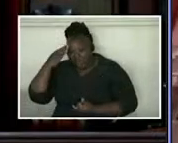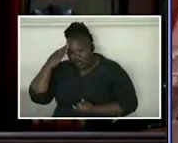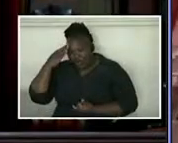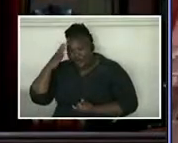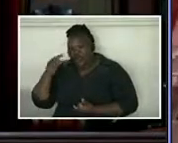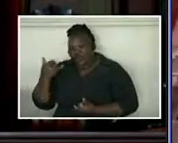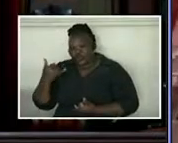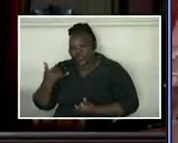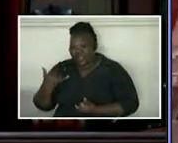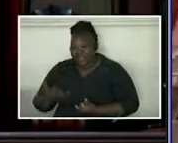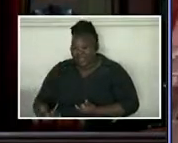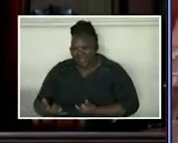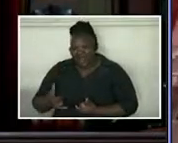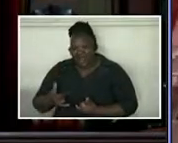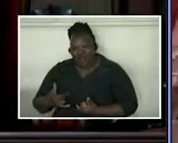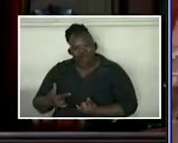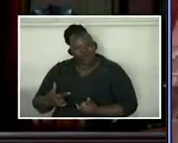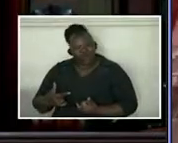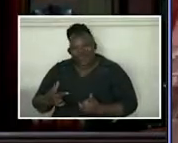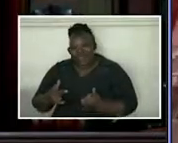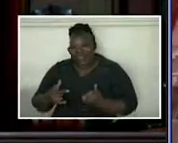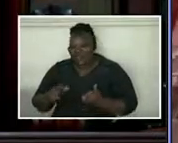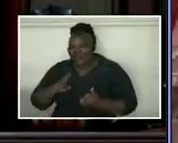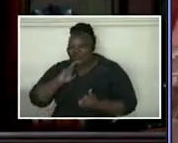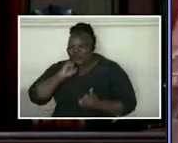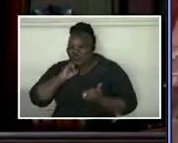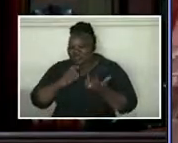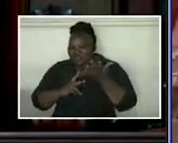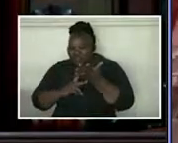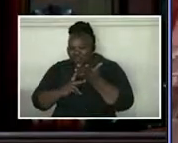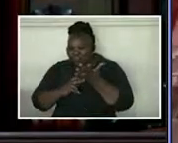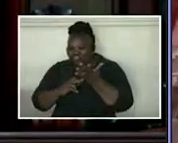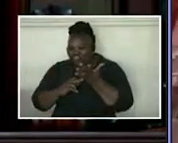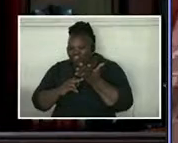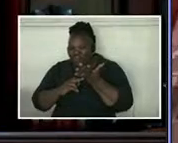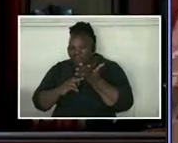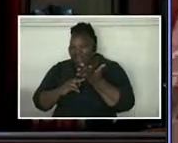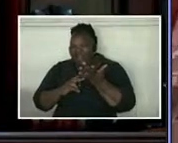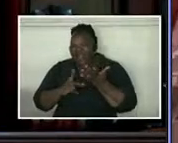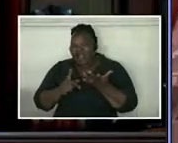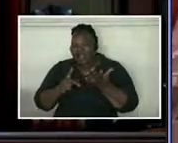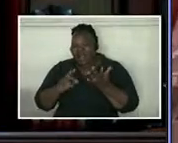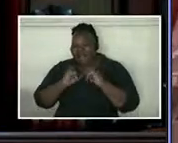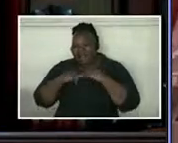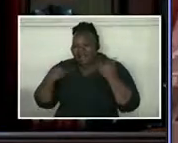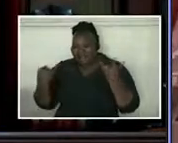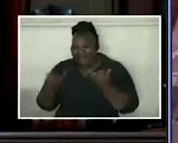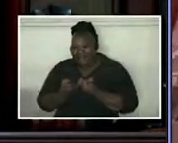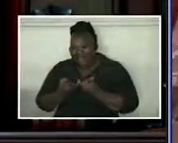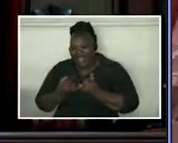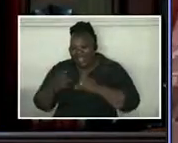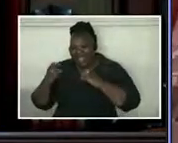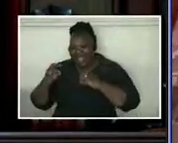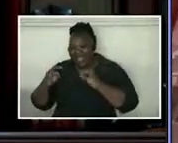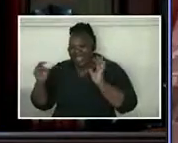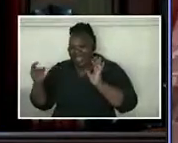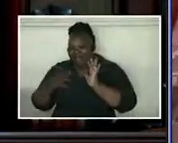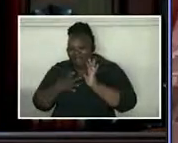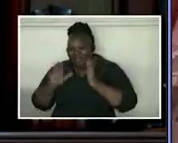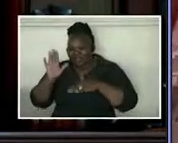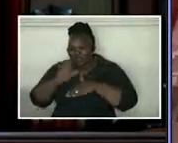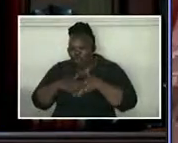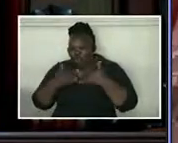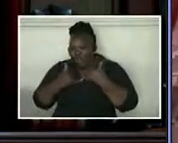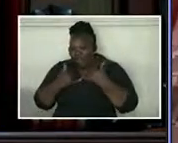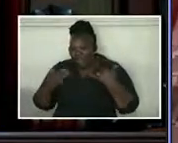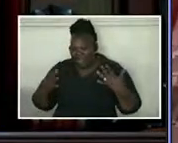development well most companies are advertised online and our children are expected to apply